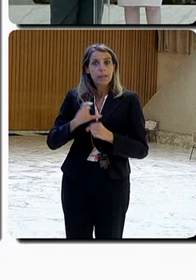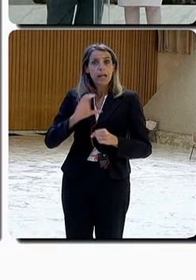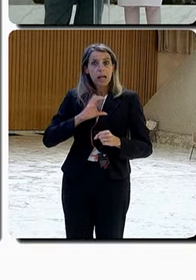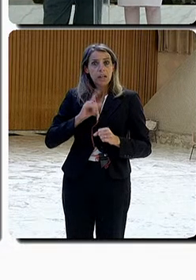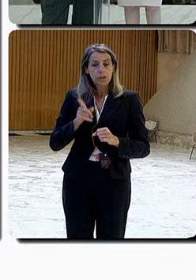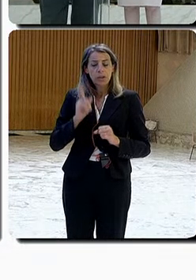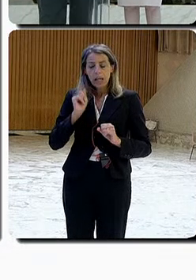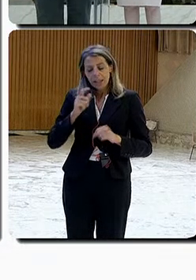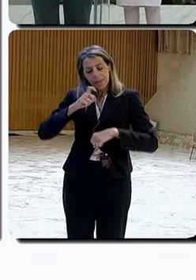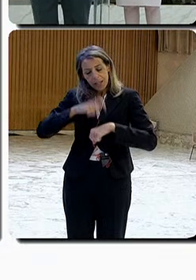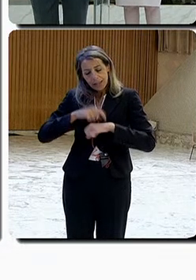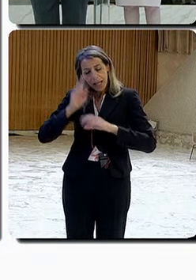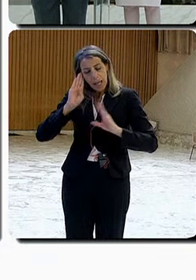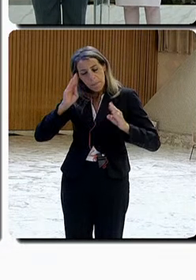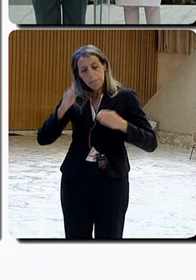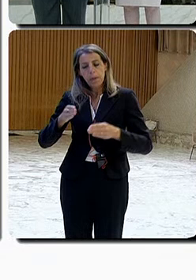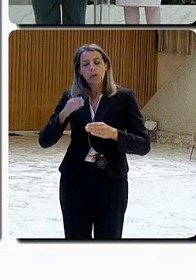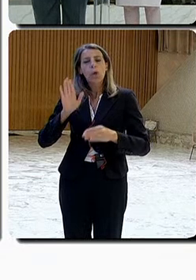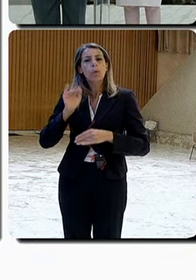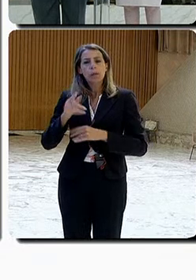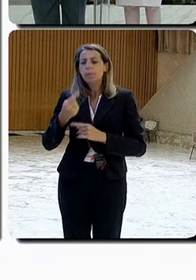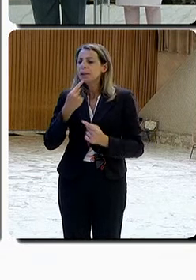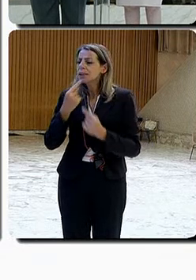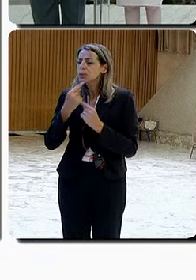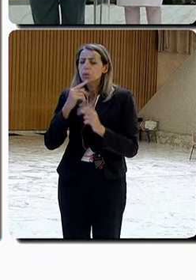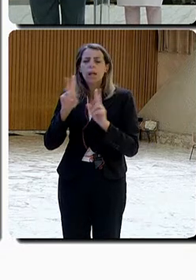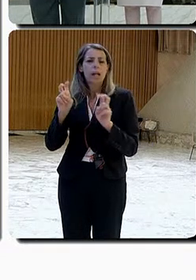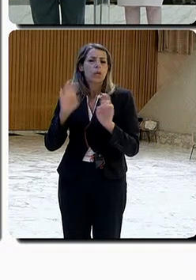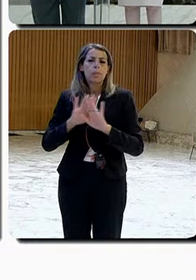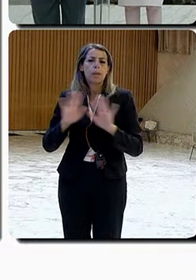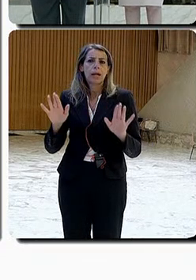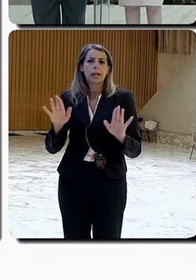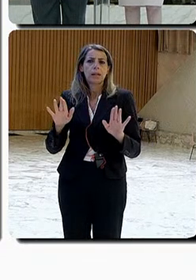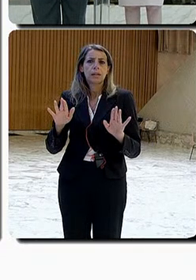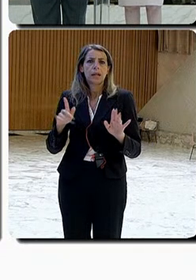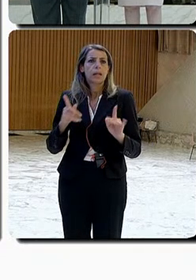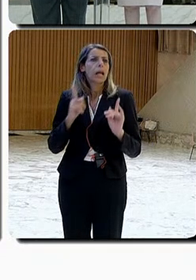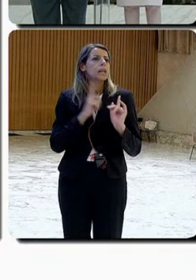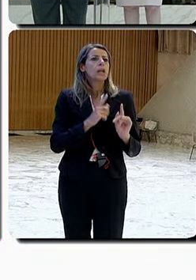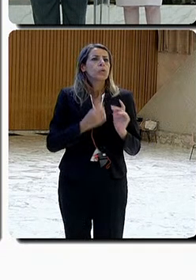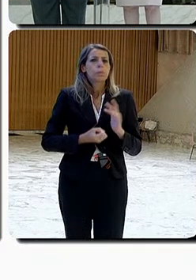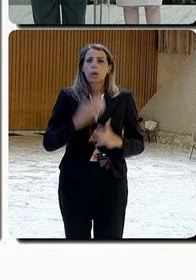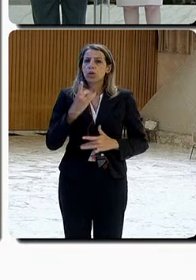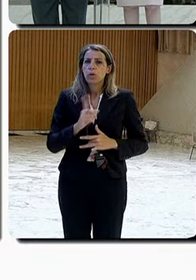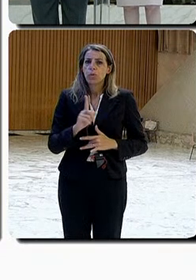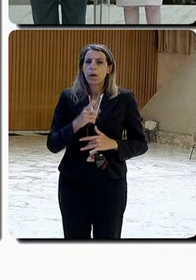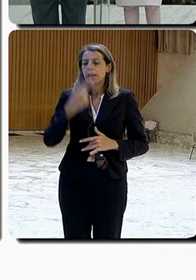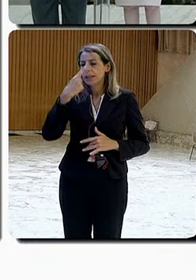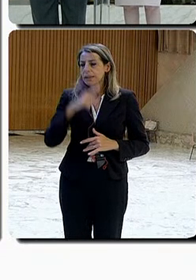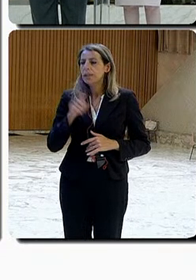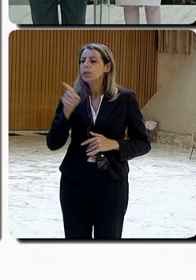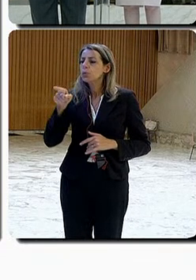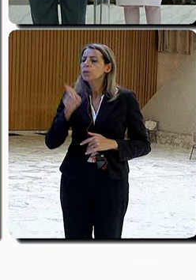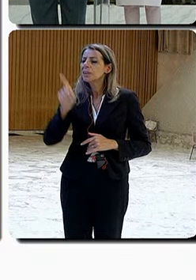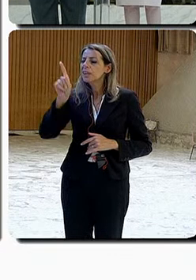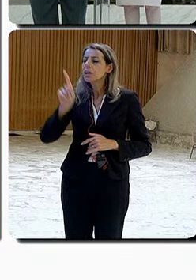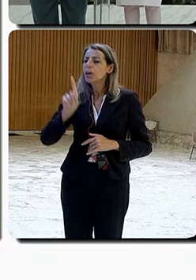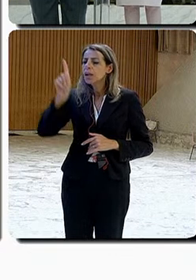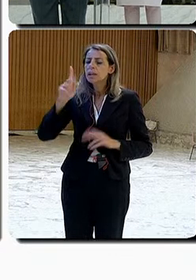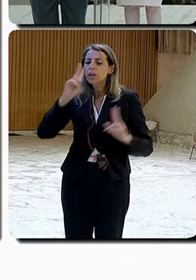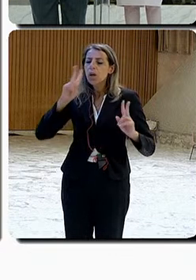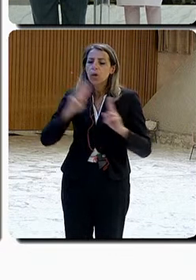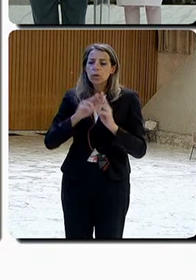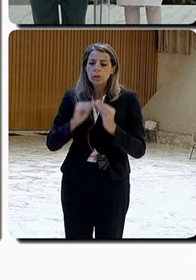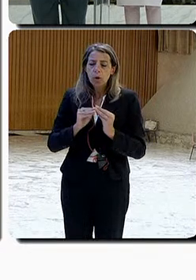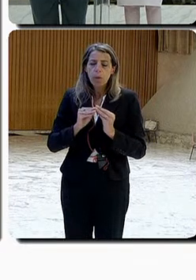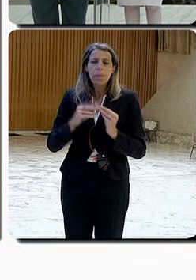to discuss topics that don't come up naturally, such as how they've encountered God and the highs and lows of their day,